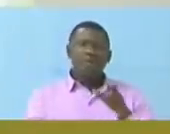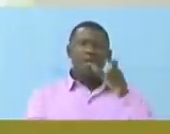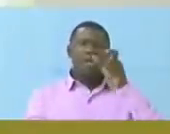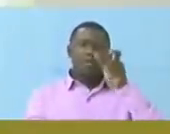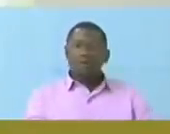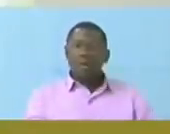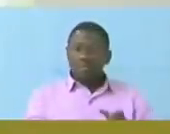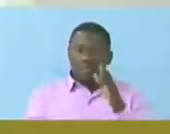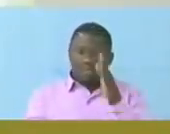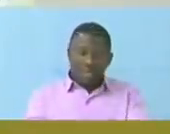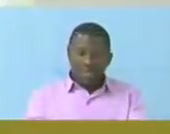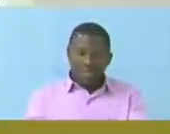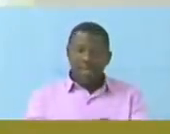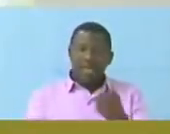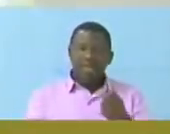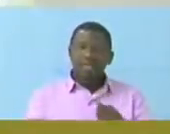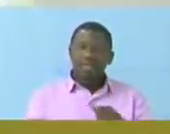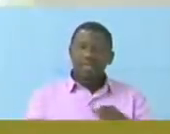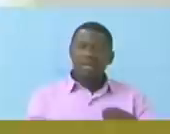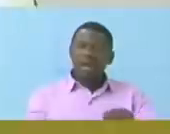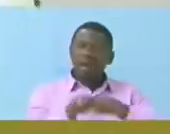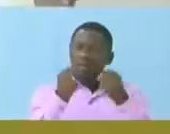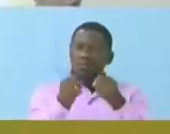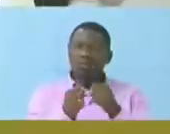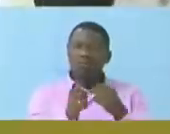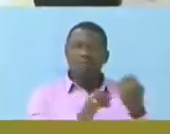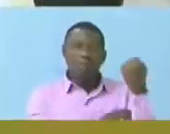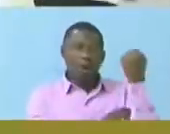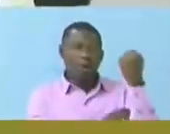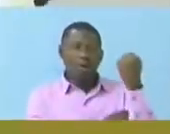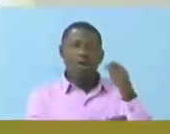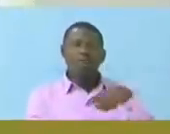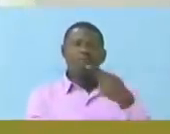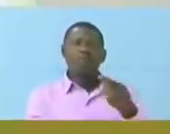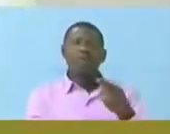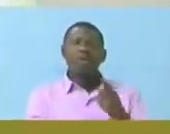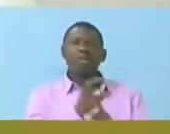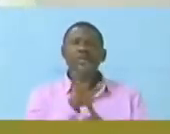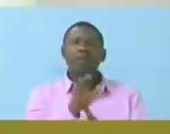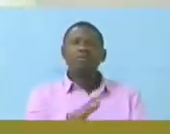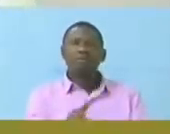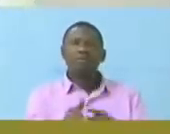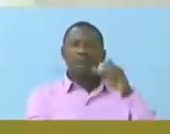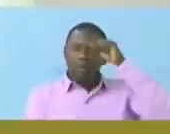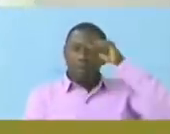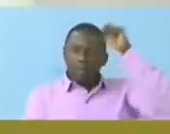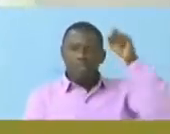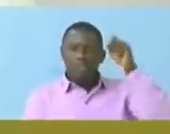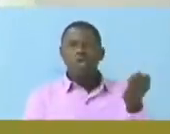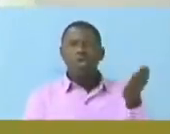also abuse of authority for the president just to show, keep this person for me here. That is